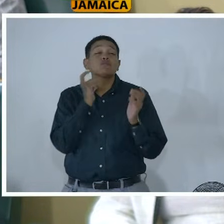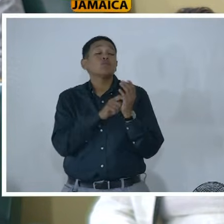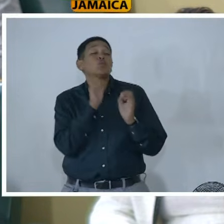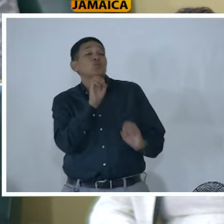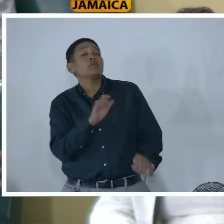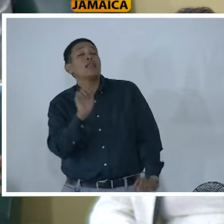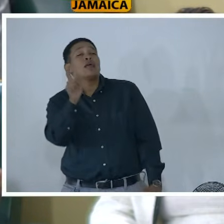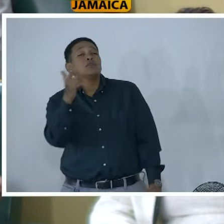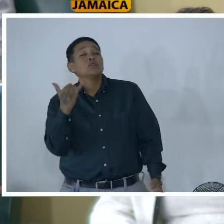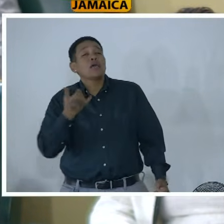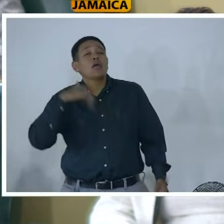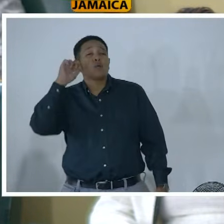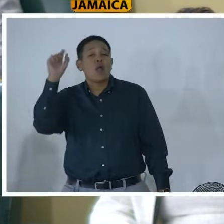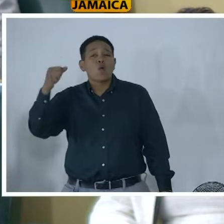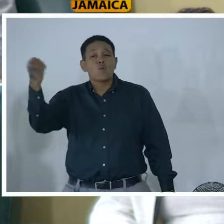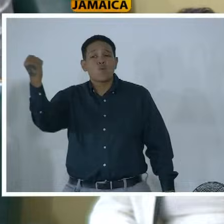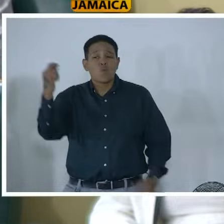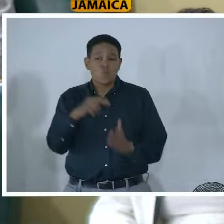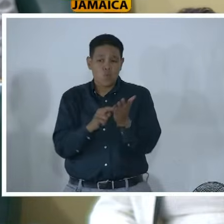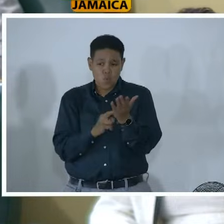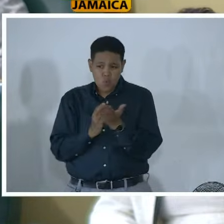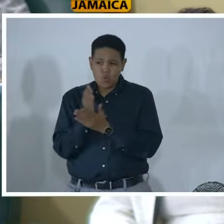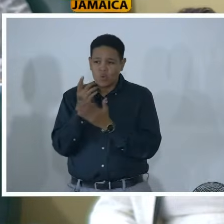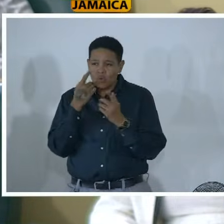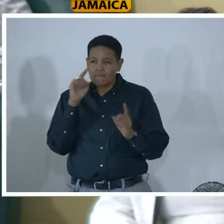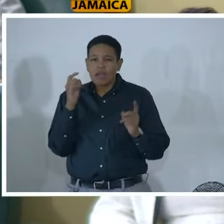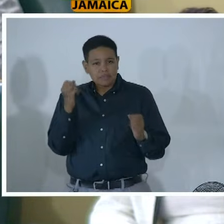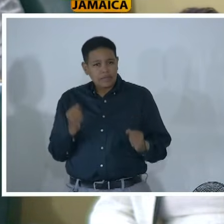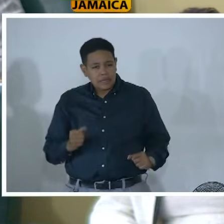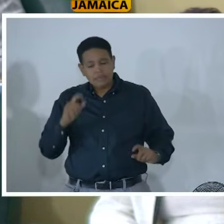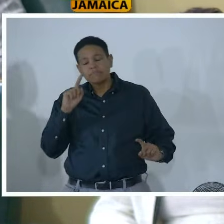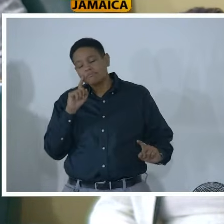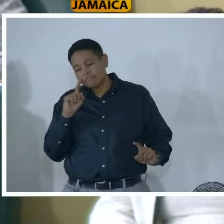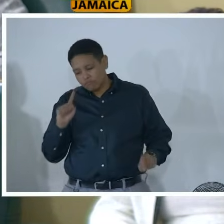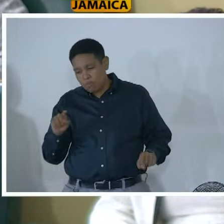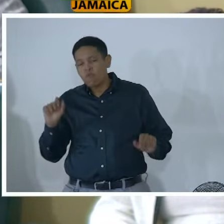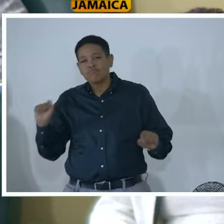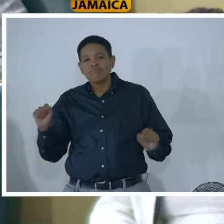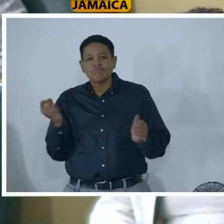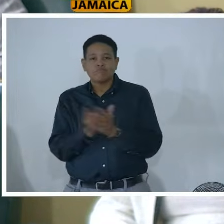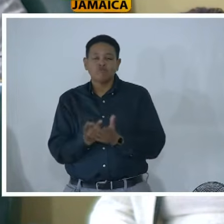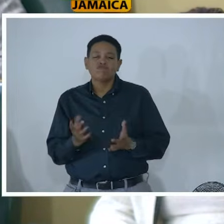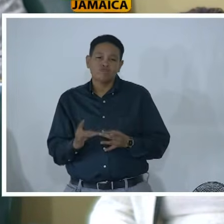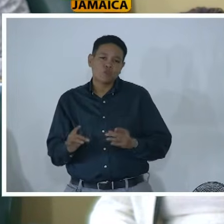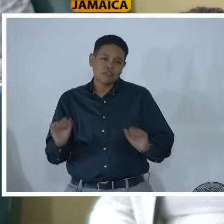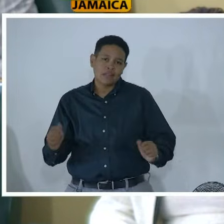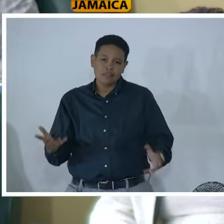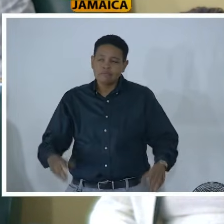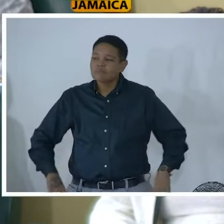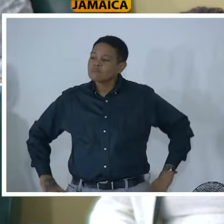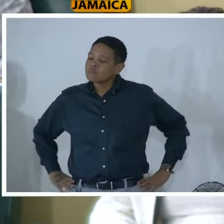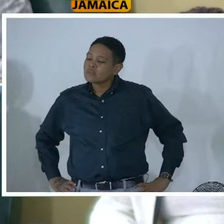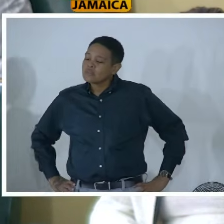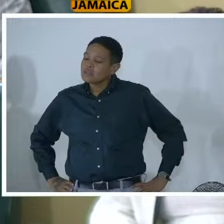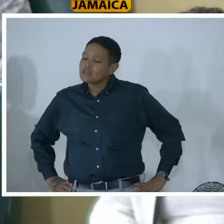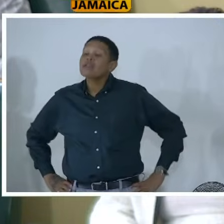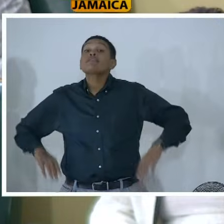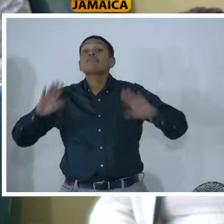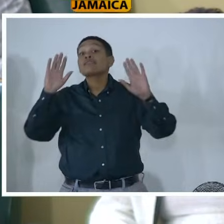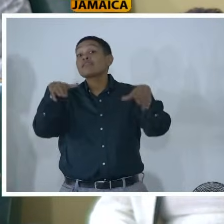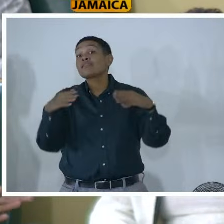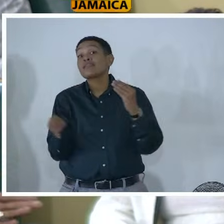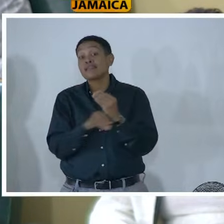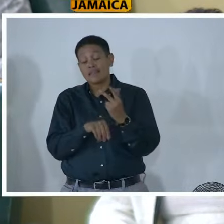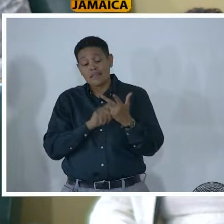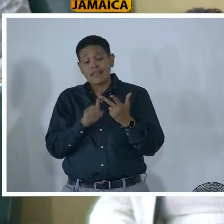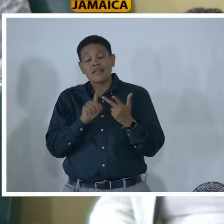that at a later stage today, I will move for the suspension of the standing orders to enable me to take this motion. Madam Speaker,